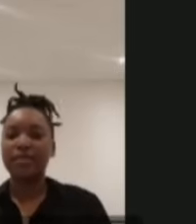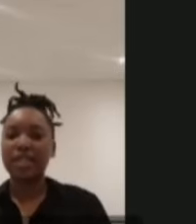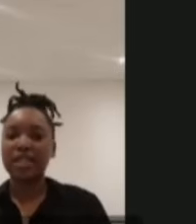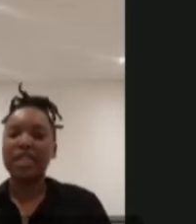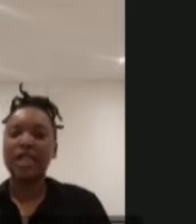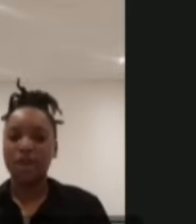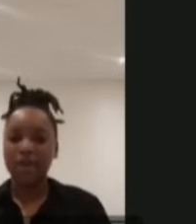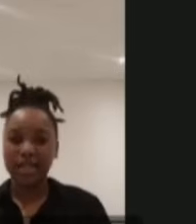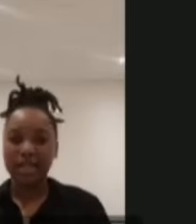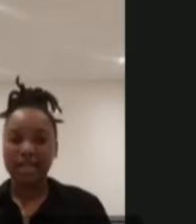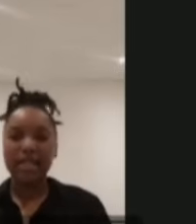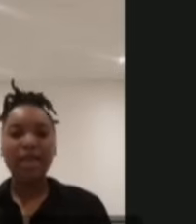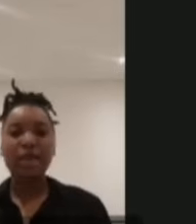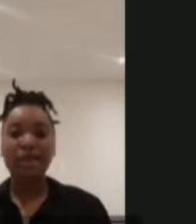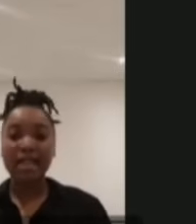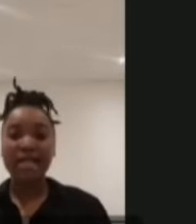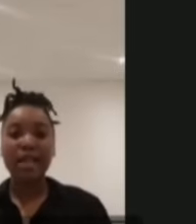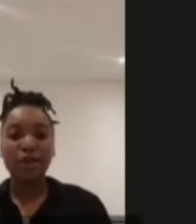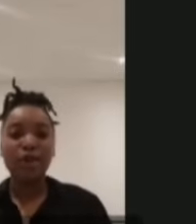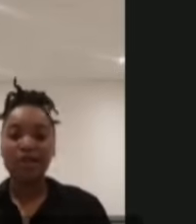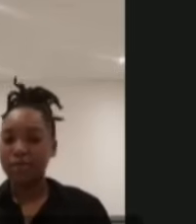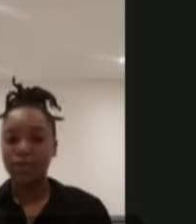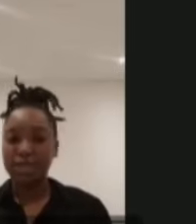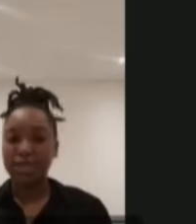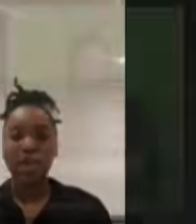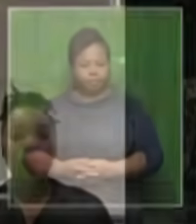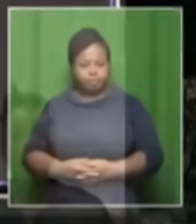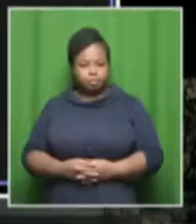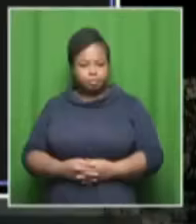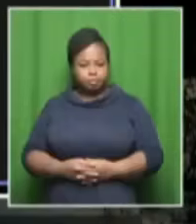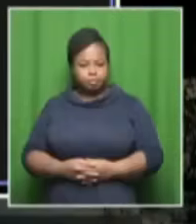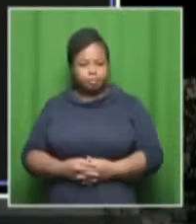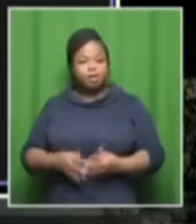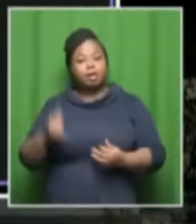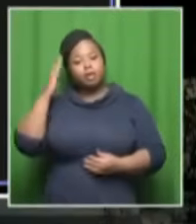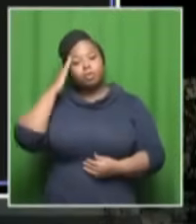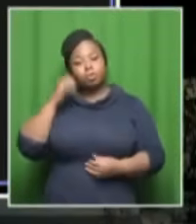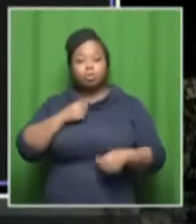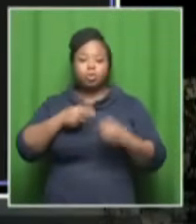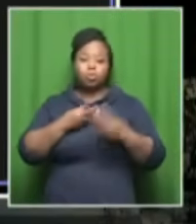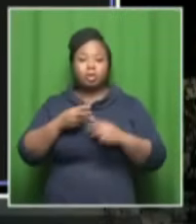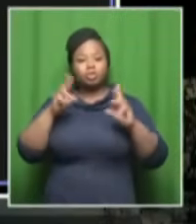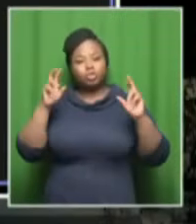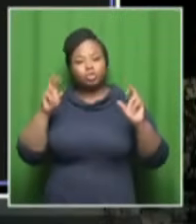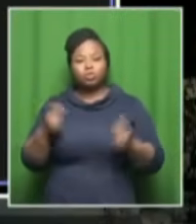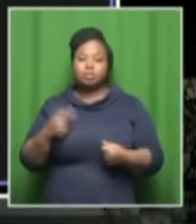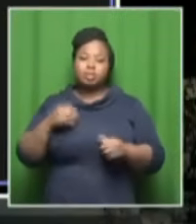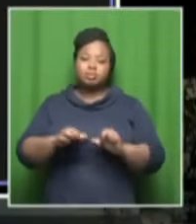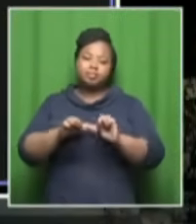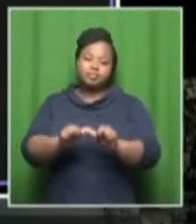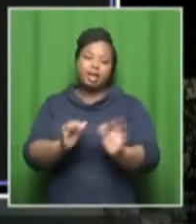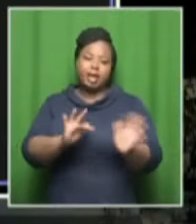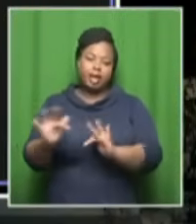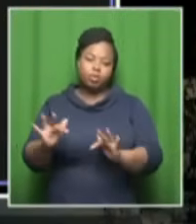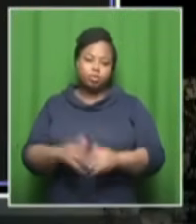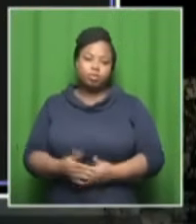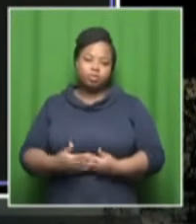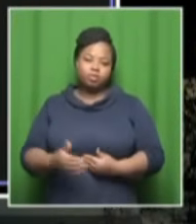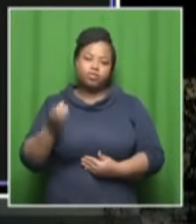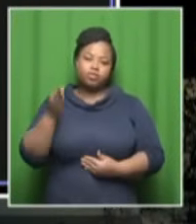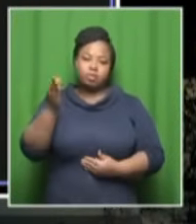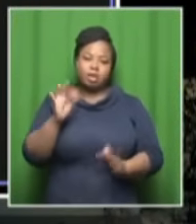this information thereafter. It's like, okay, great, I know of unemployment, I know about all these issues, then how do I move forward now? What do I then do about this?